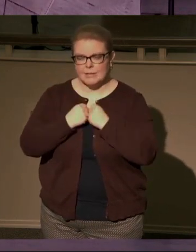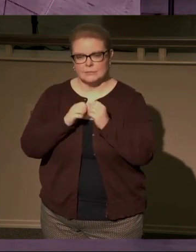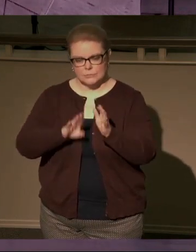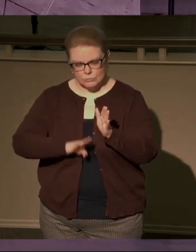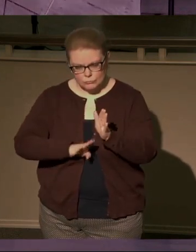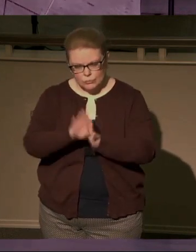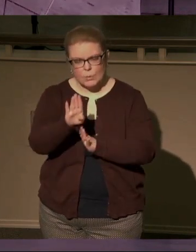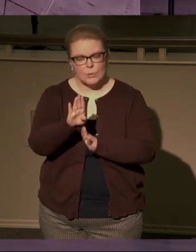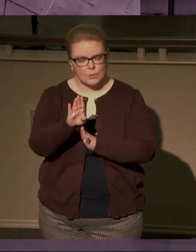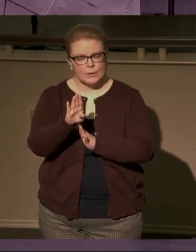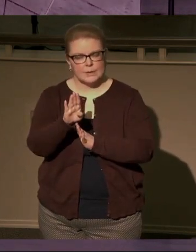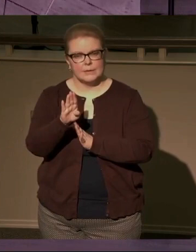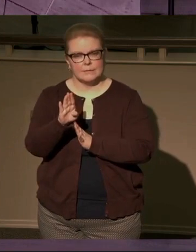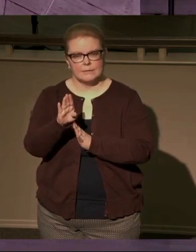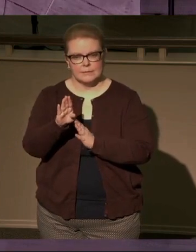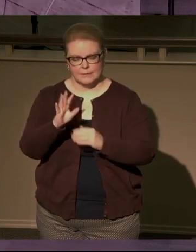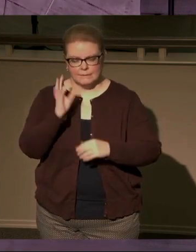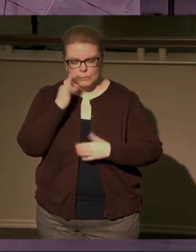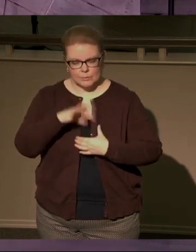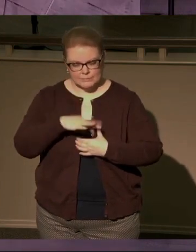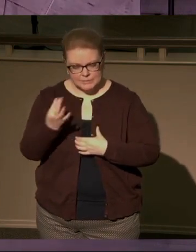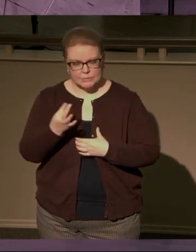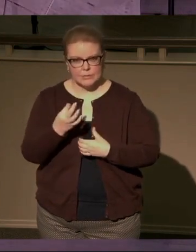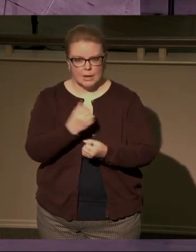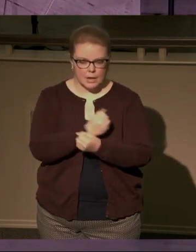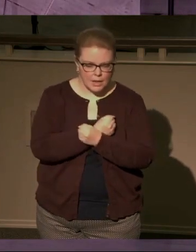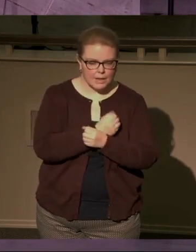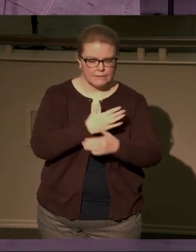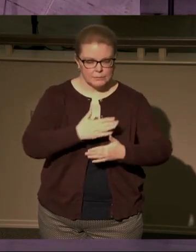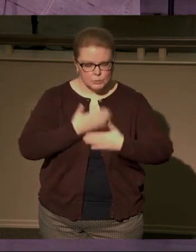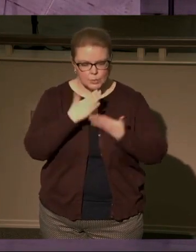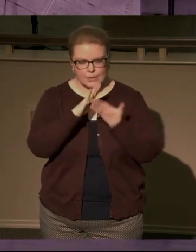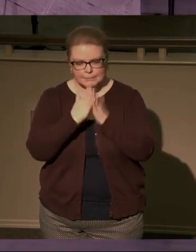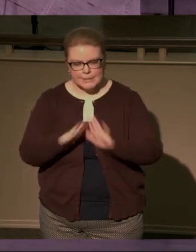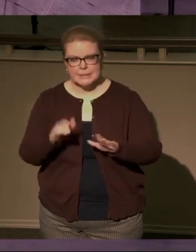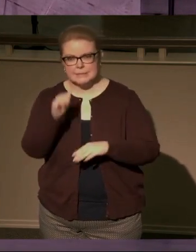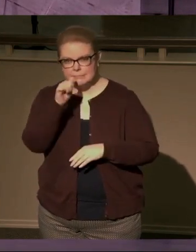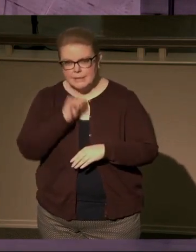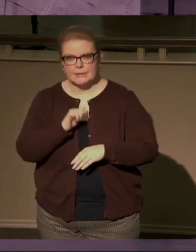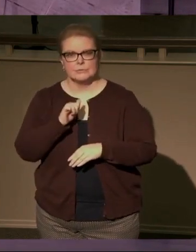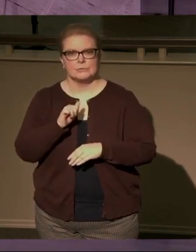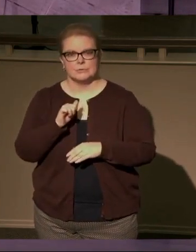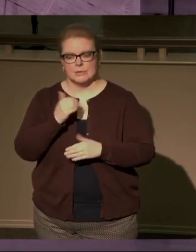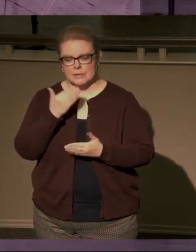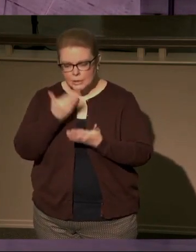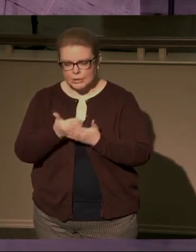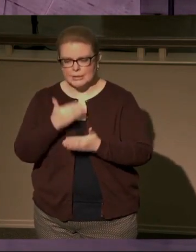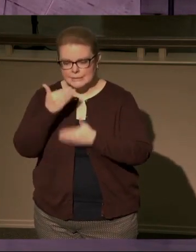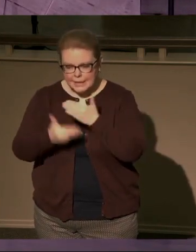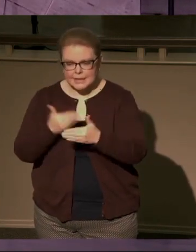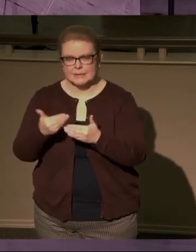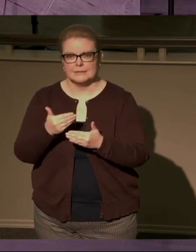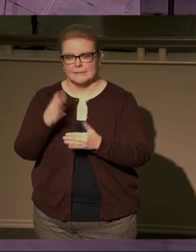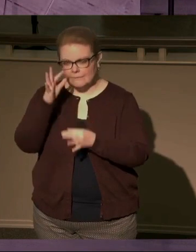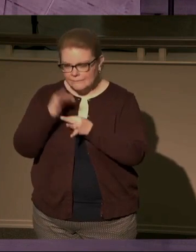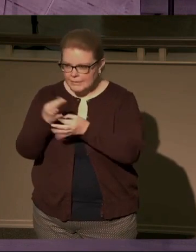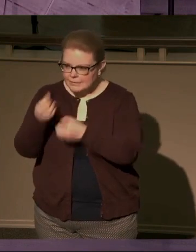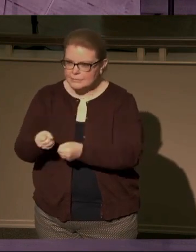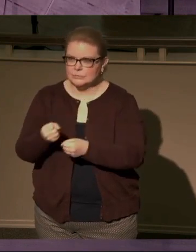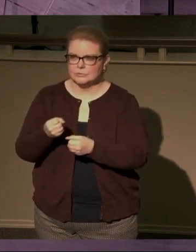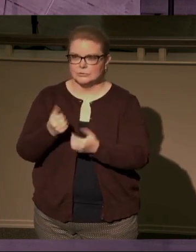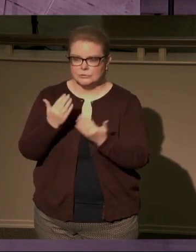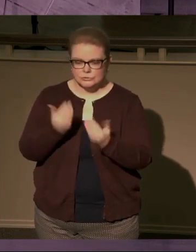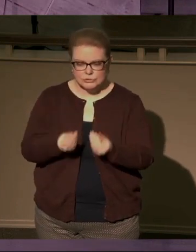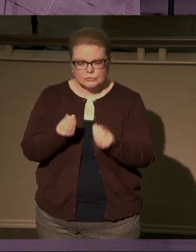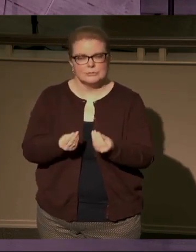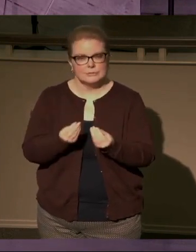those fruits of the Spirit, of love, of joy, of peace, of patience, of kindness, of goodness, of faithfulness, of gentleness, and self-control.